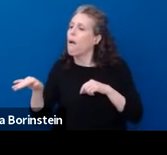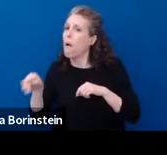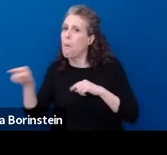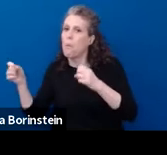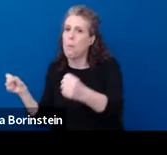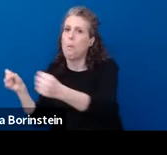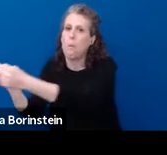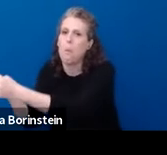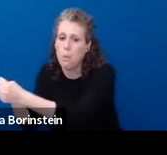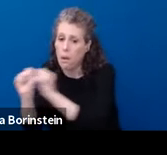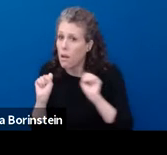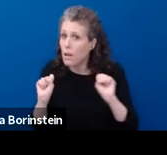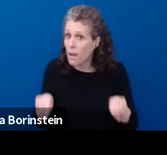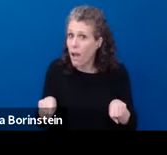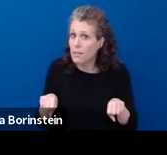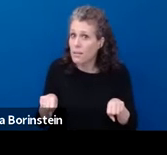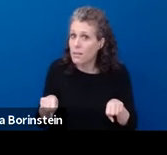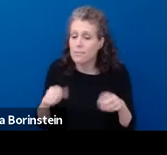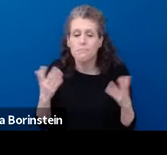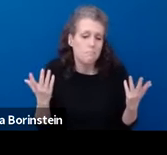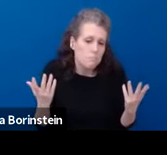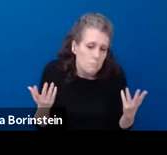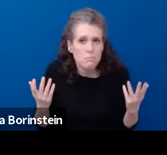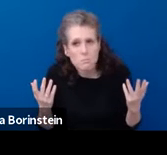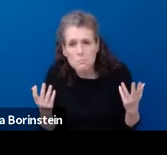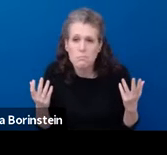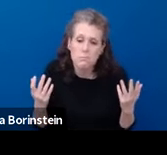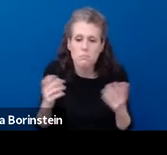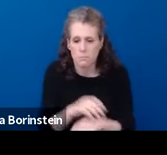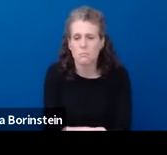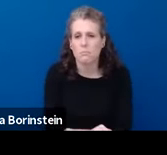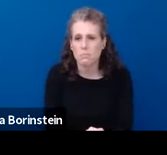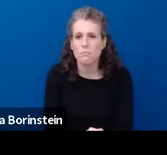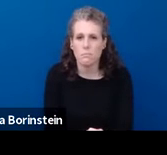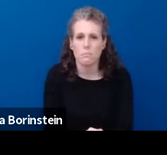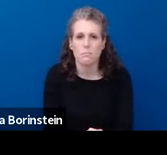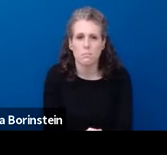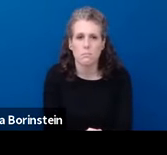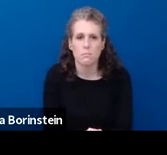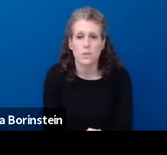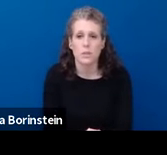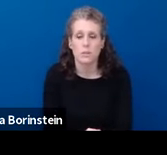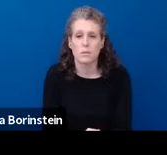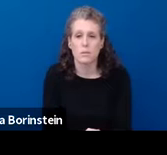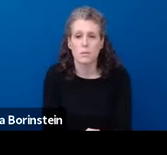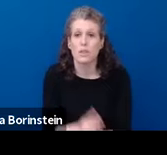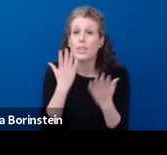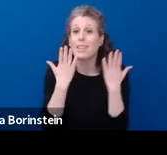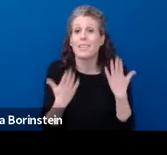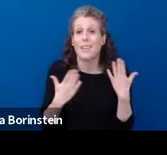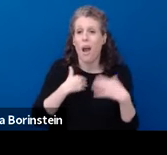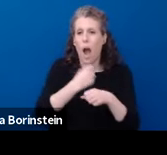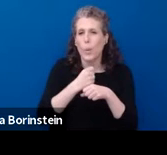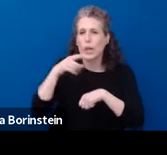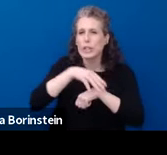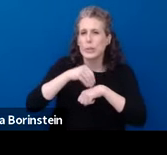part of? So I think to make use, I also now the umbrella organization Funktionsrätt in